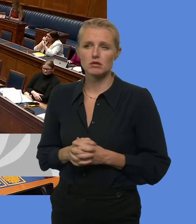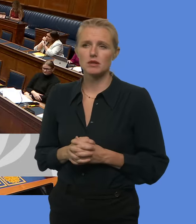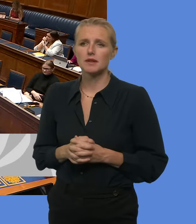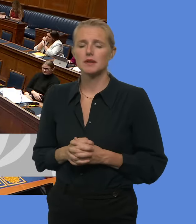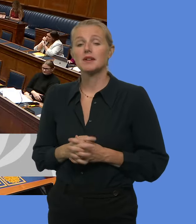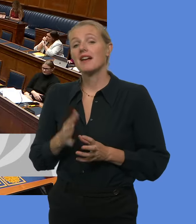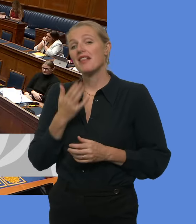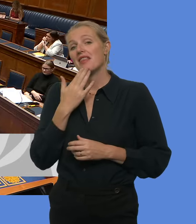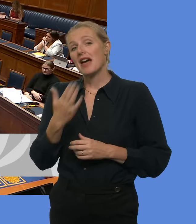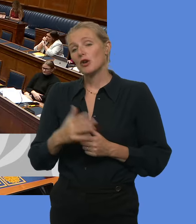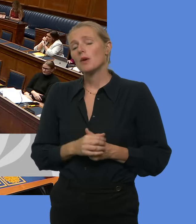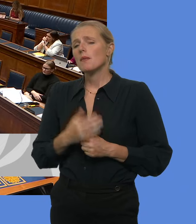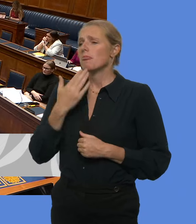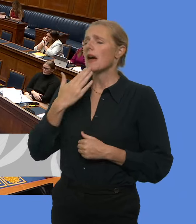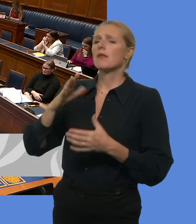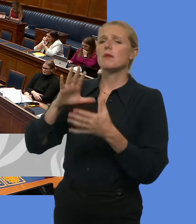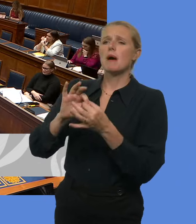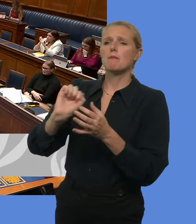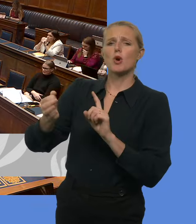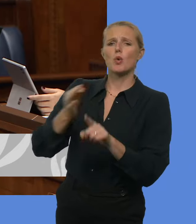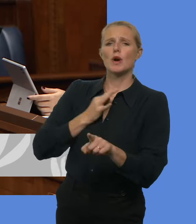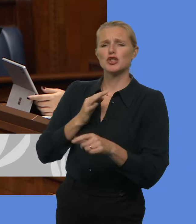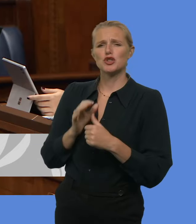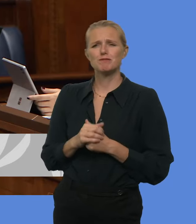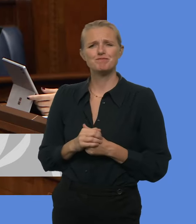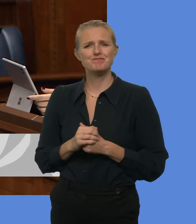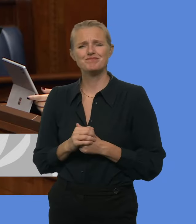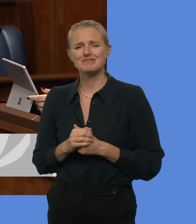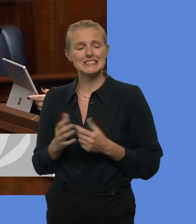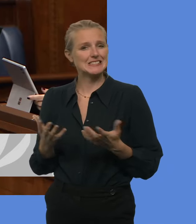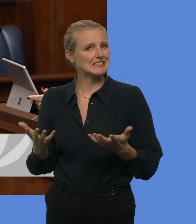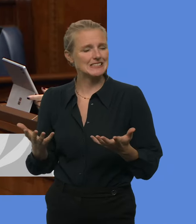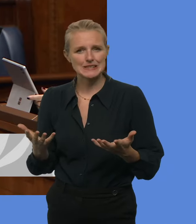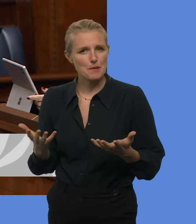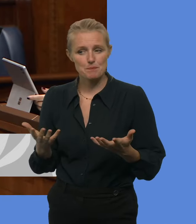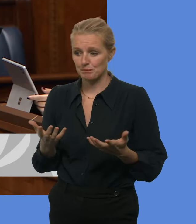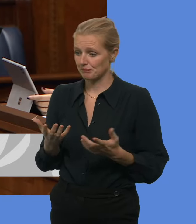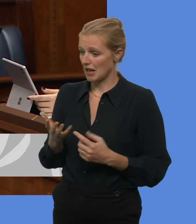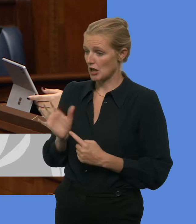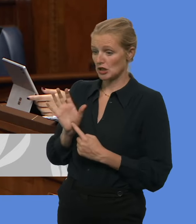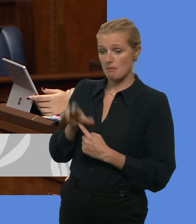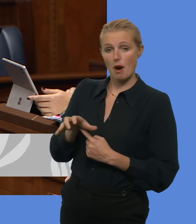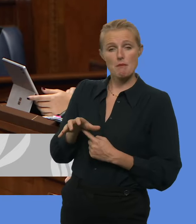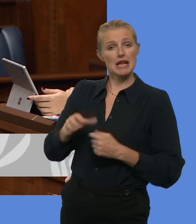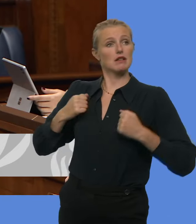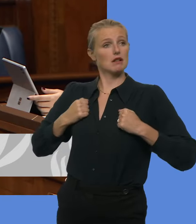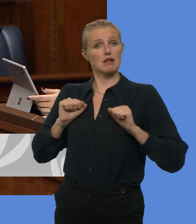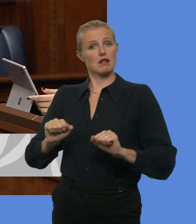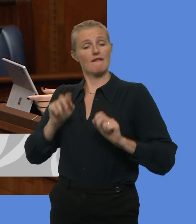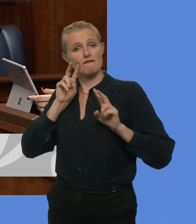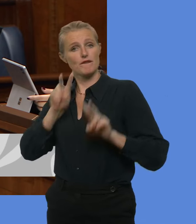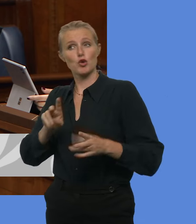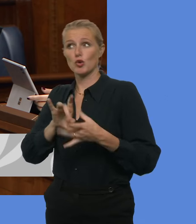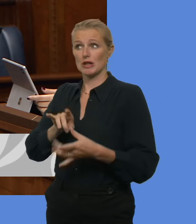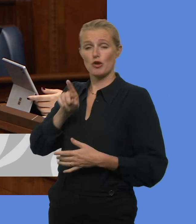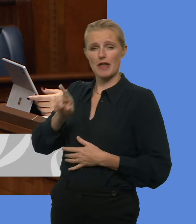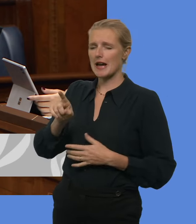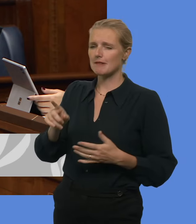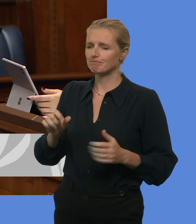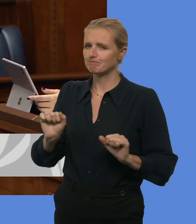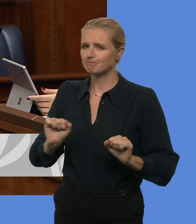Thank you, Mr. Speaker. I thank the member for her question. There isn't a departmental position in relation to that, but